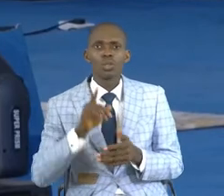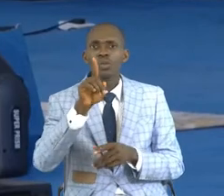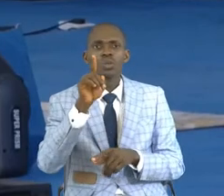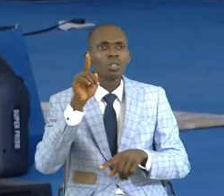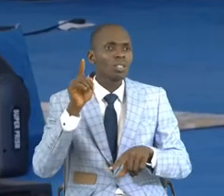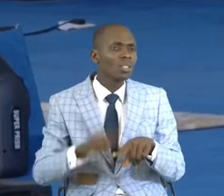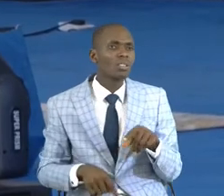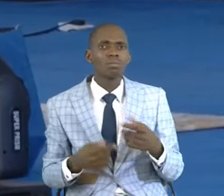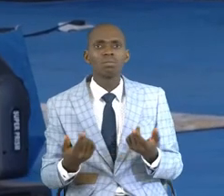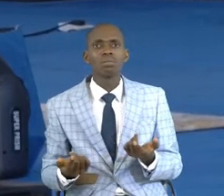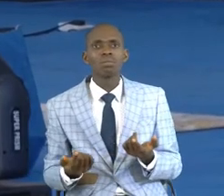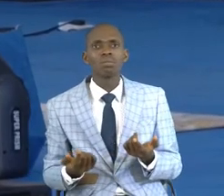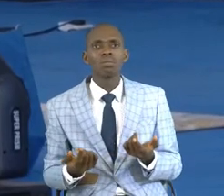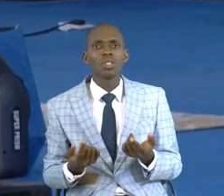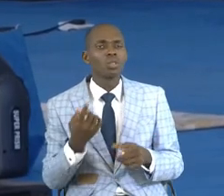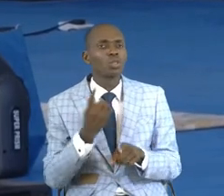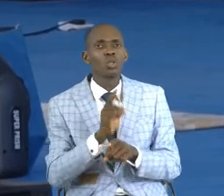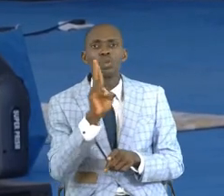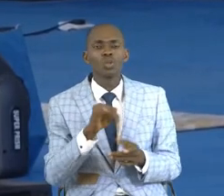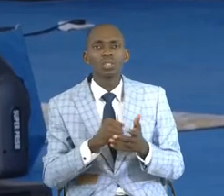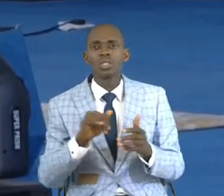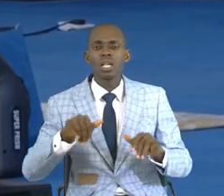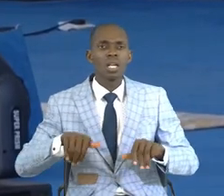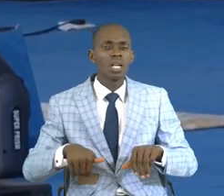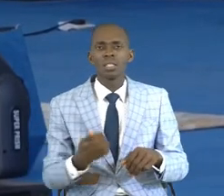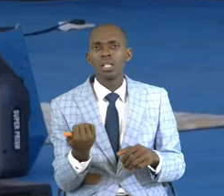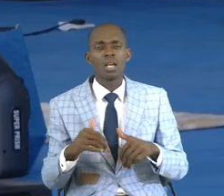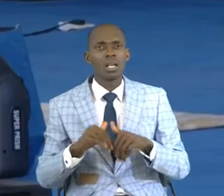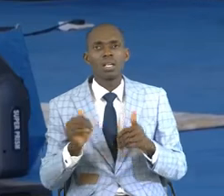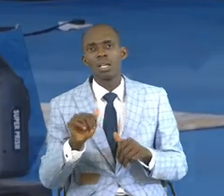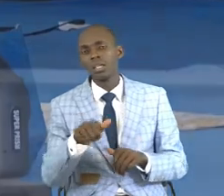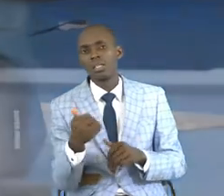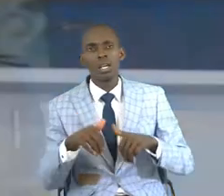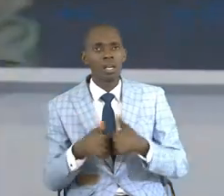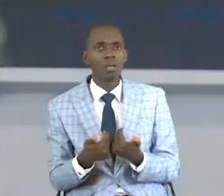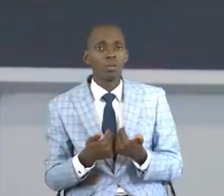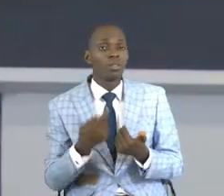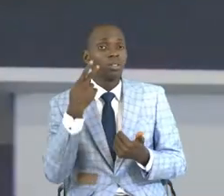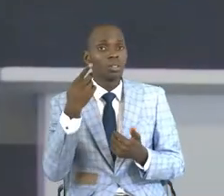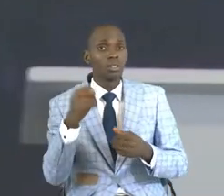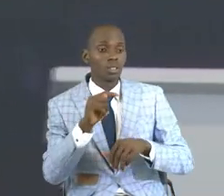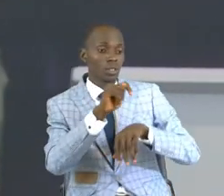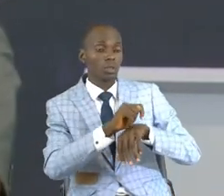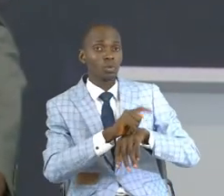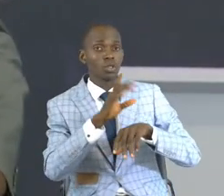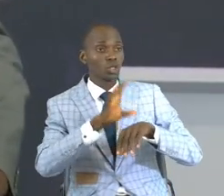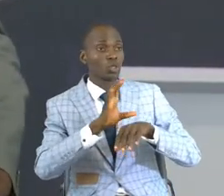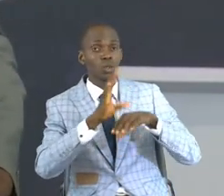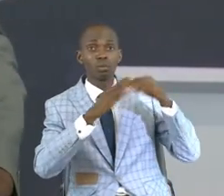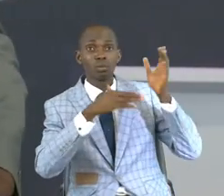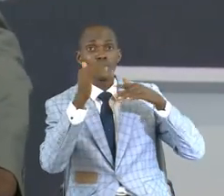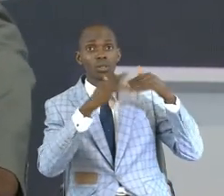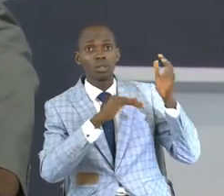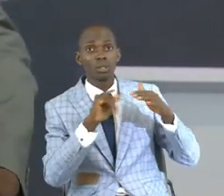You cannot use it just like that. Can you see now the temple the church building belonging to